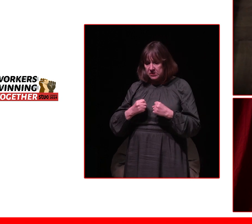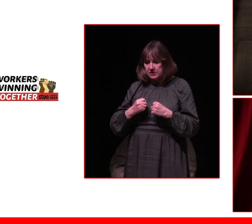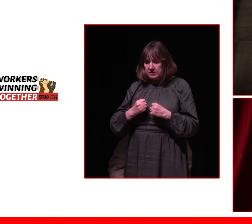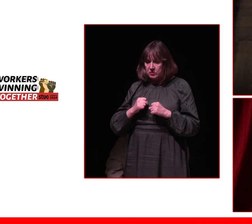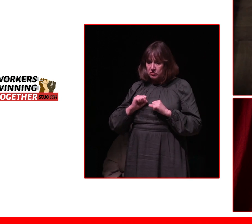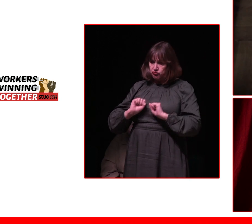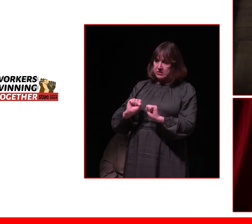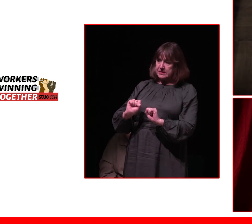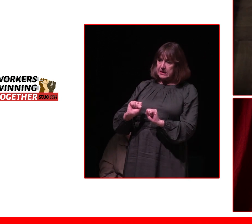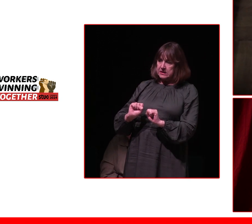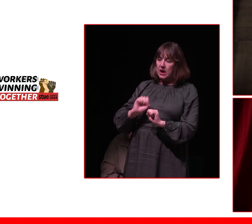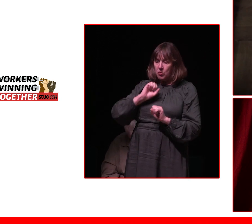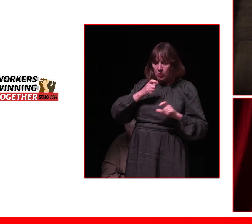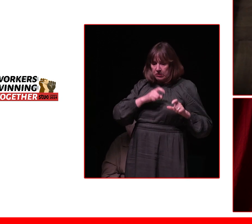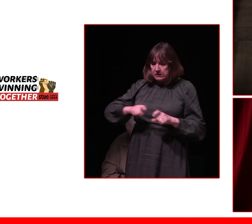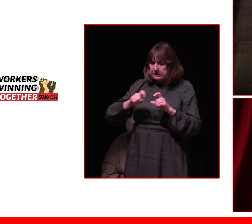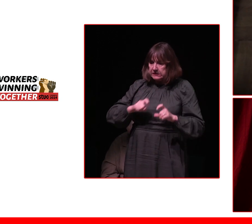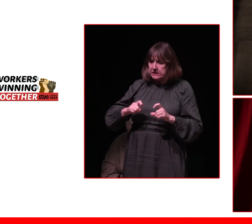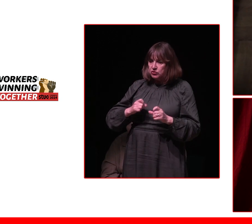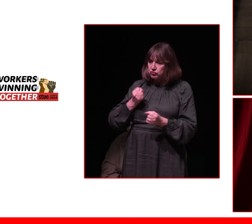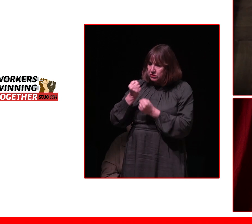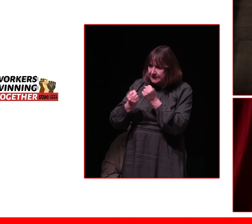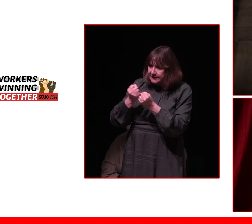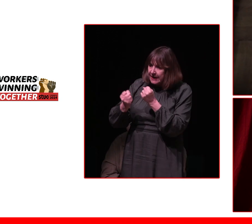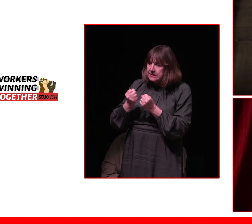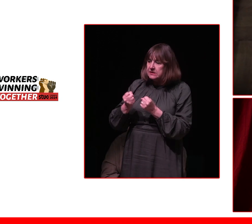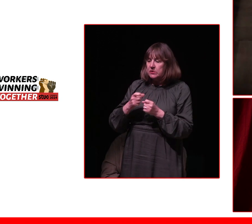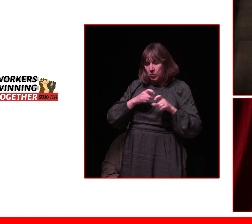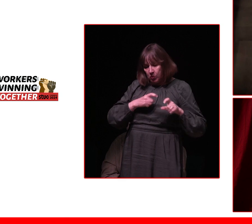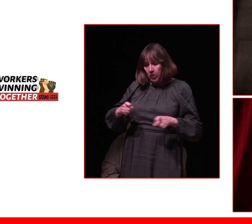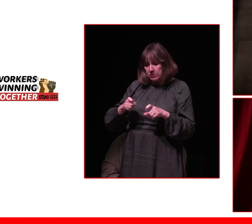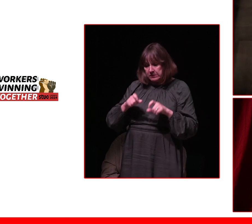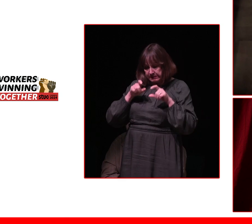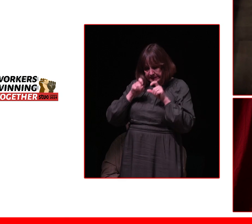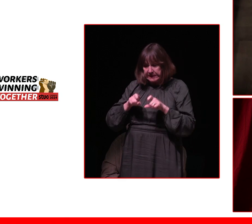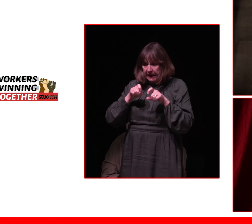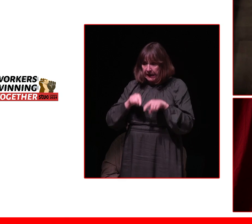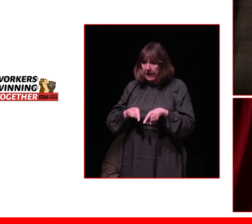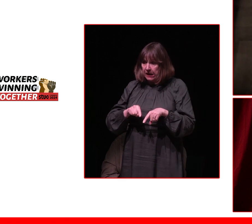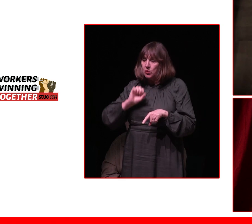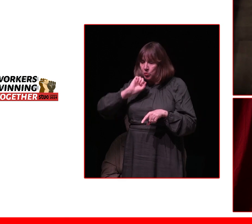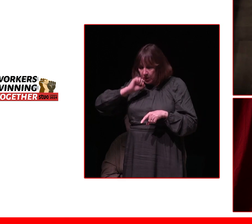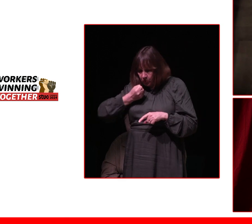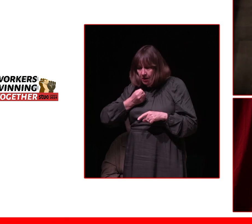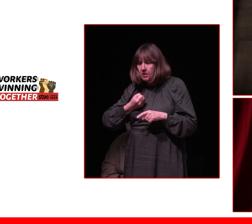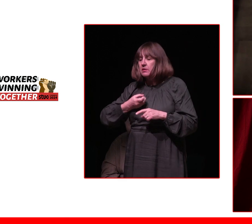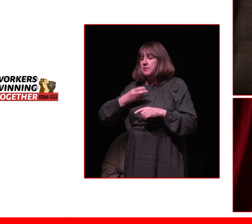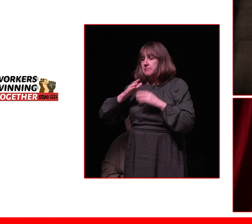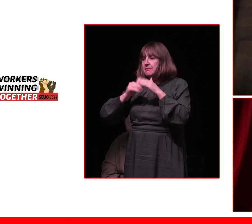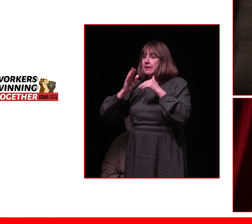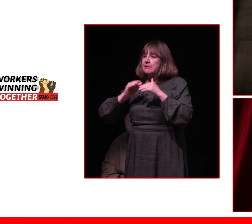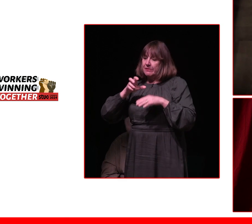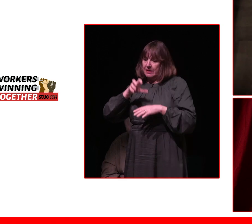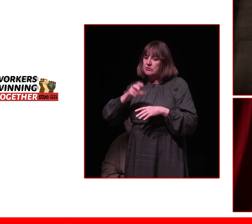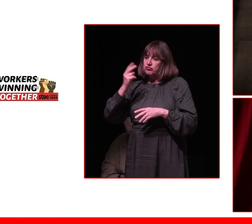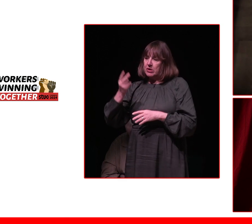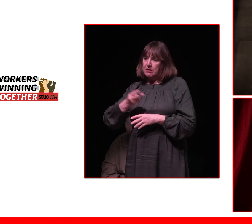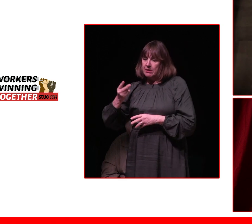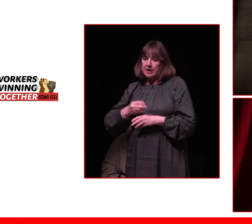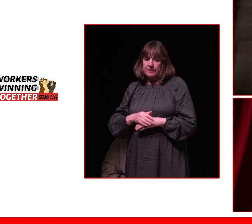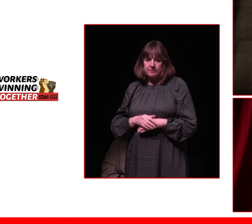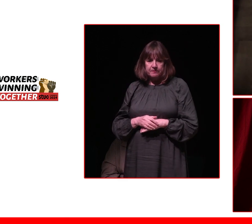resistant and we will keep fighting and we'll stay here and we will rebuild our country again.